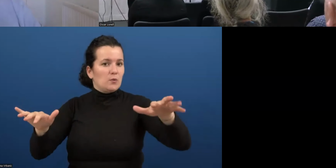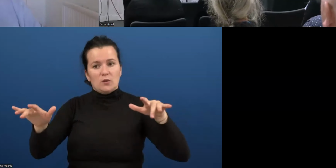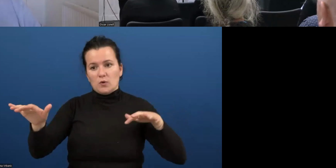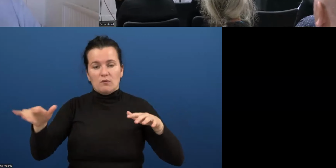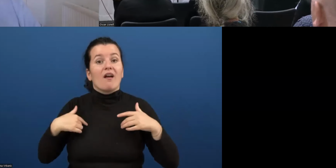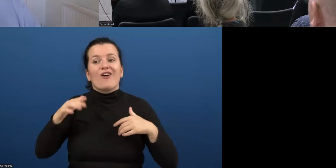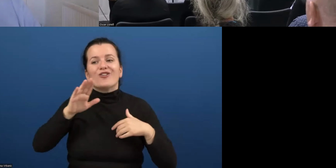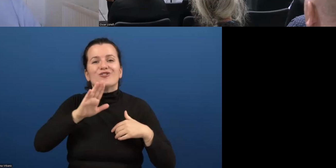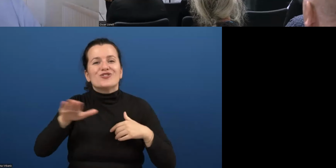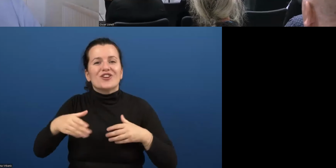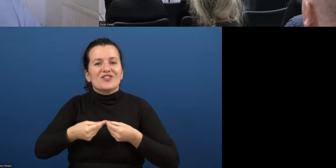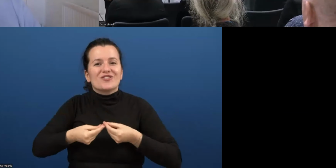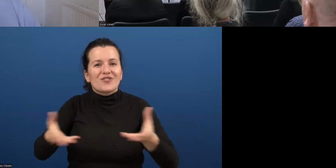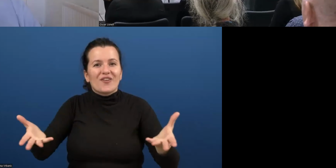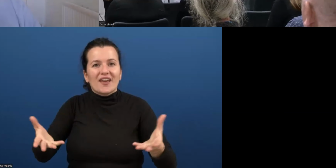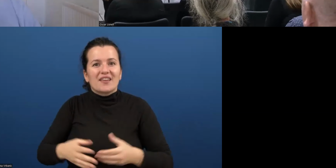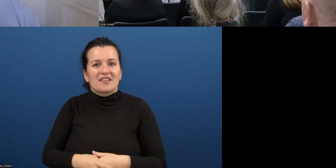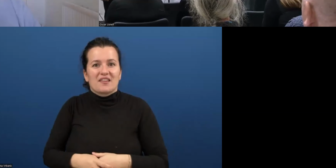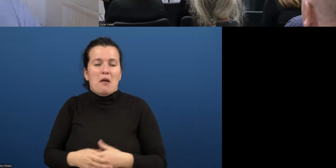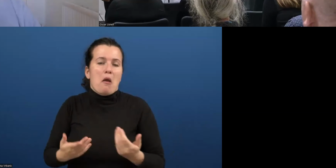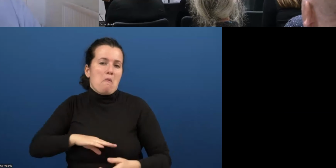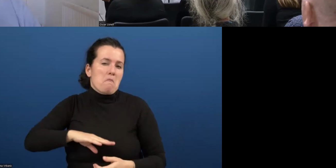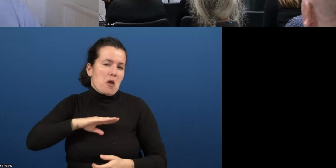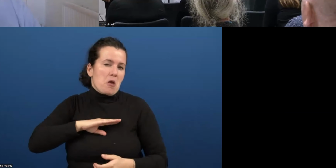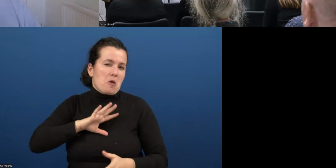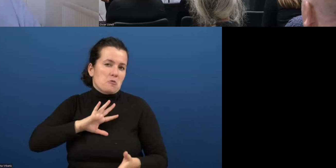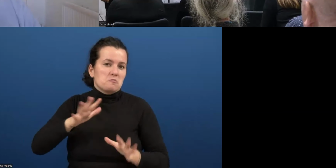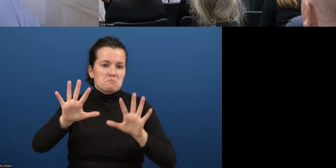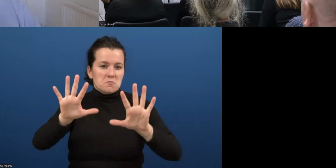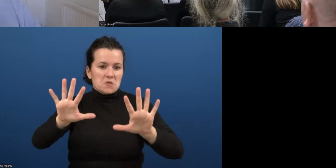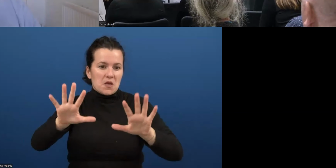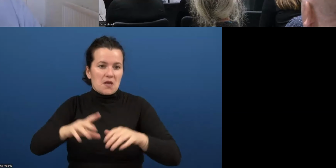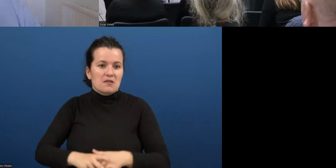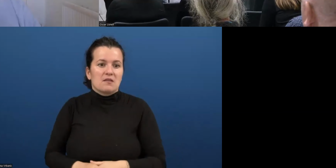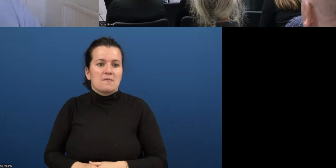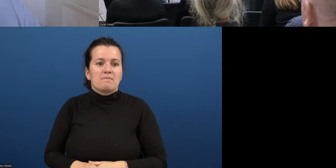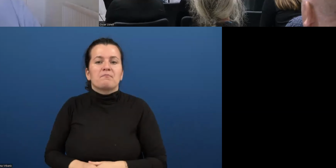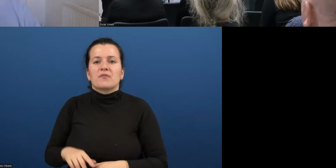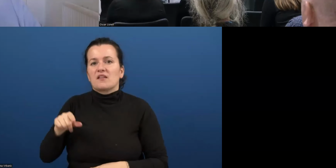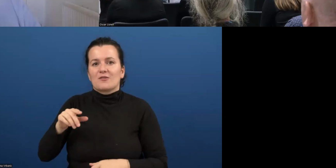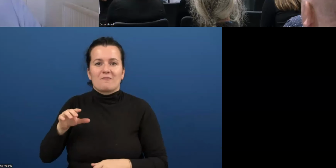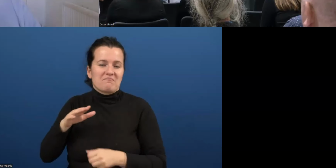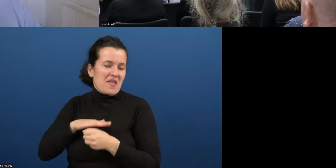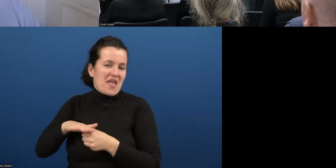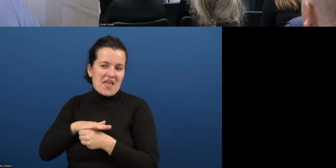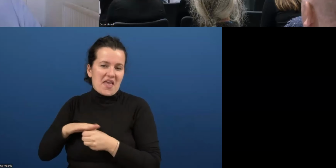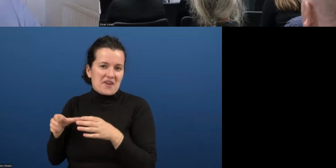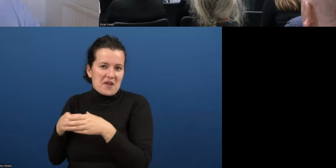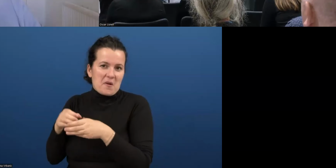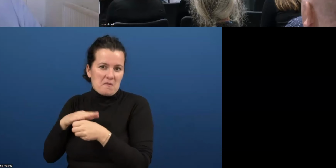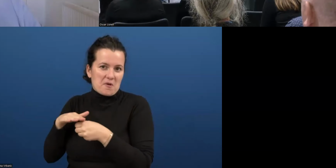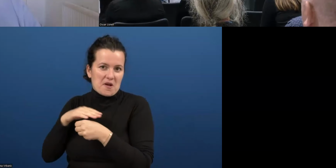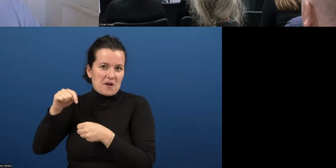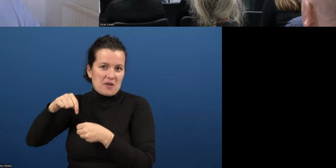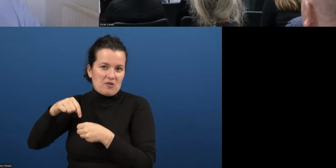for all 10 years old in one of a neighboring municipality, like a couple of thousands. And then it's like in